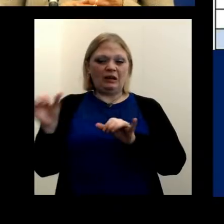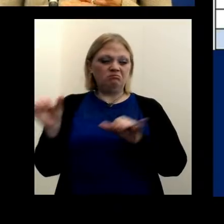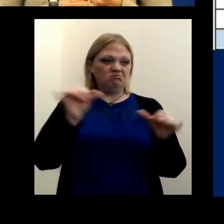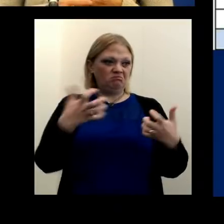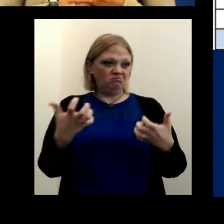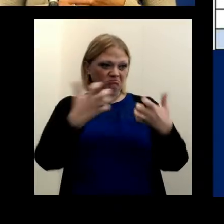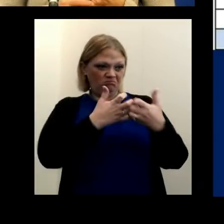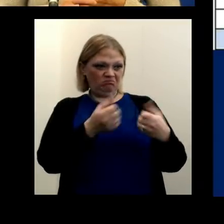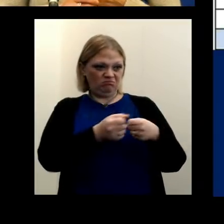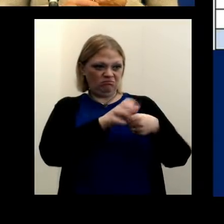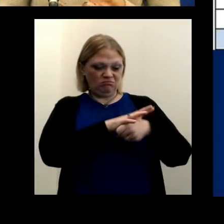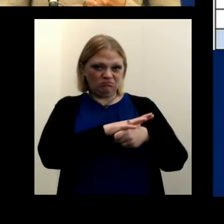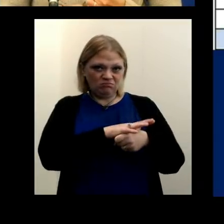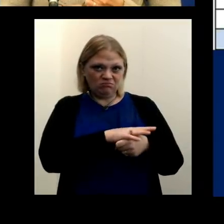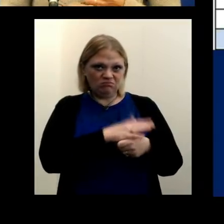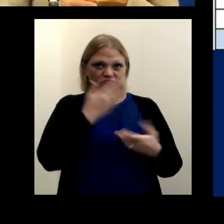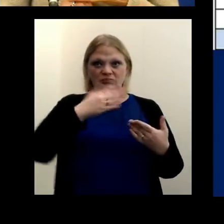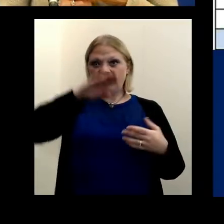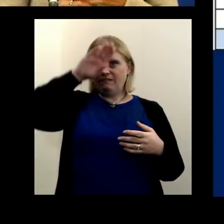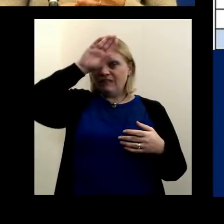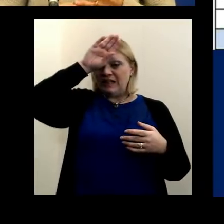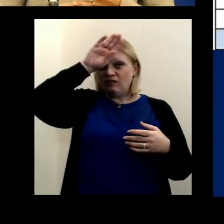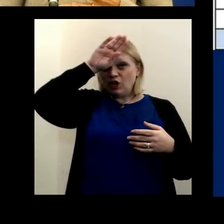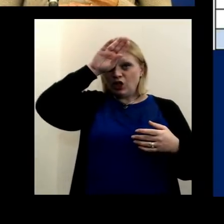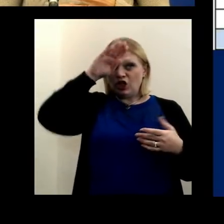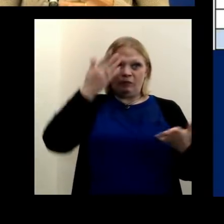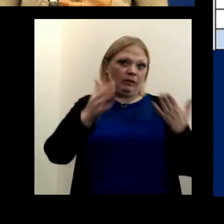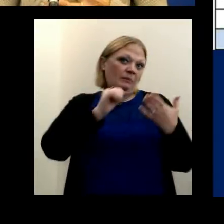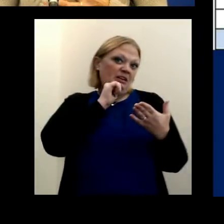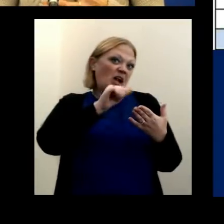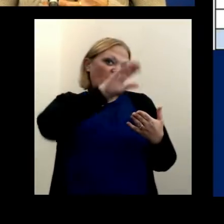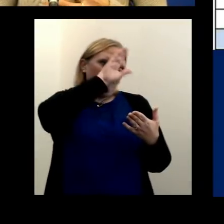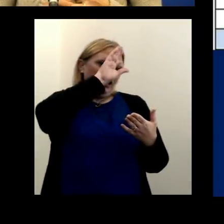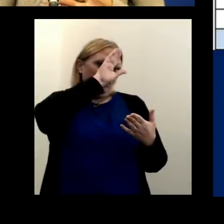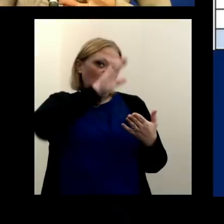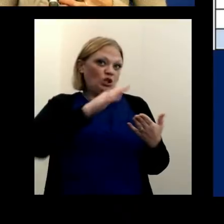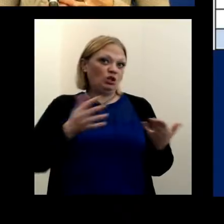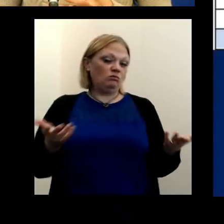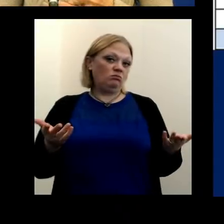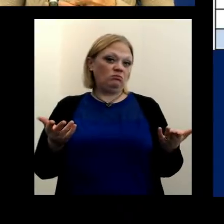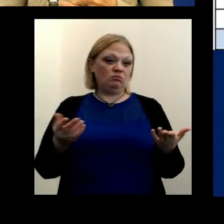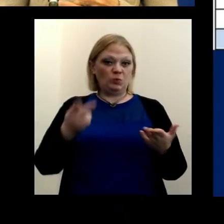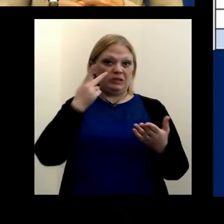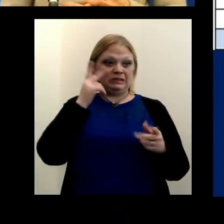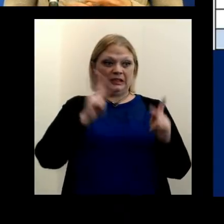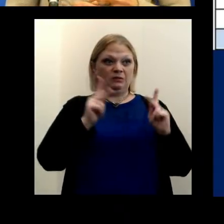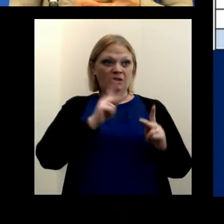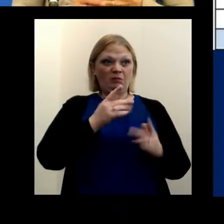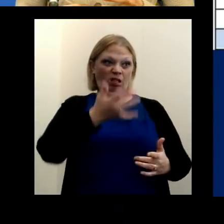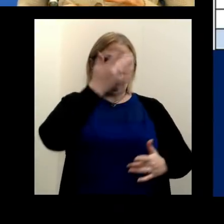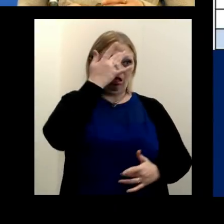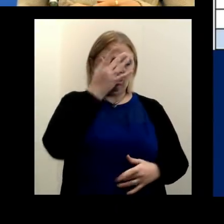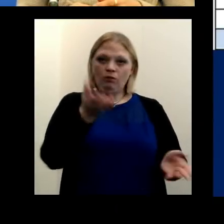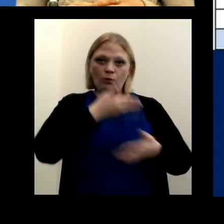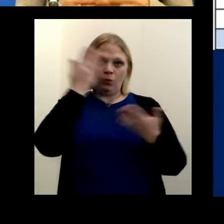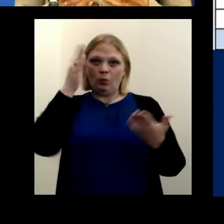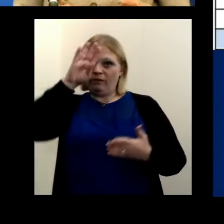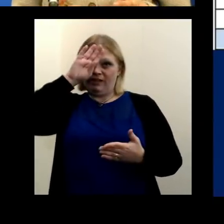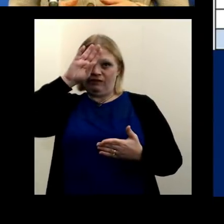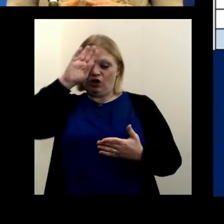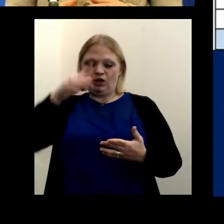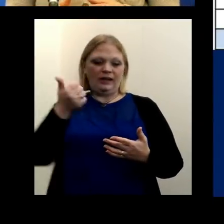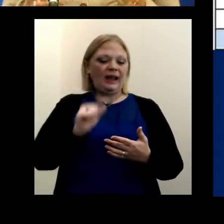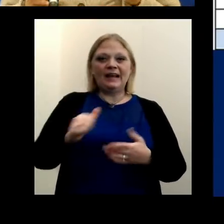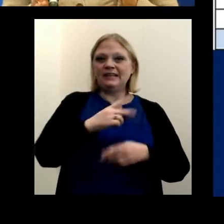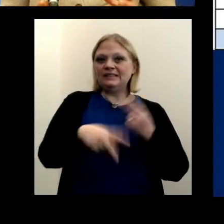COVID-19, it could be a fever, could not include a fever. We see people who are infected who don't have a fever, respiratory symptoms, any